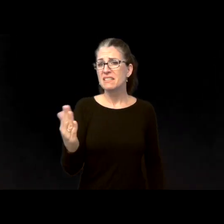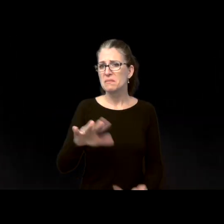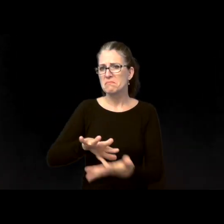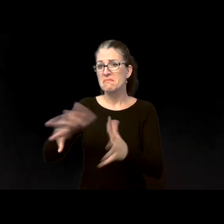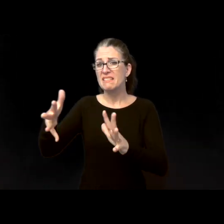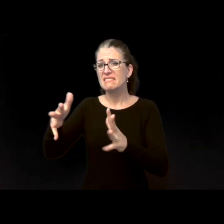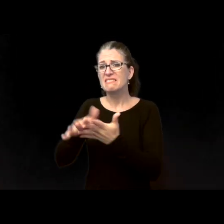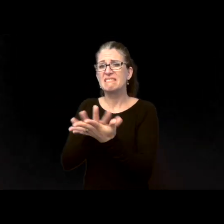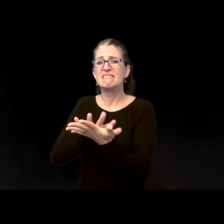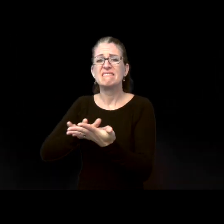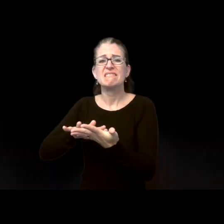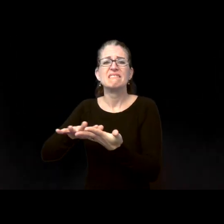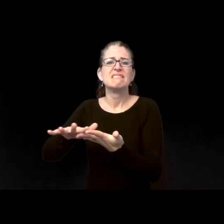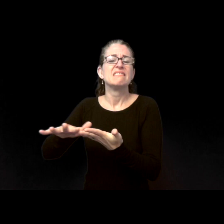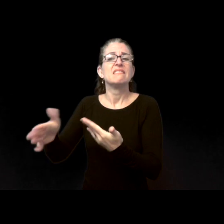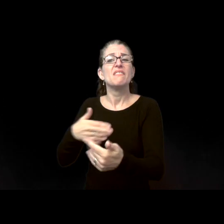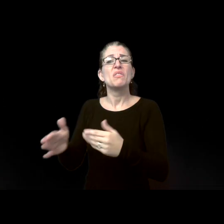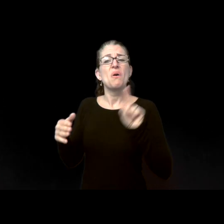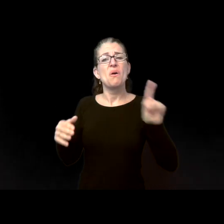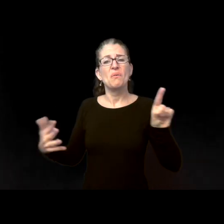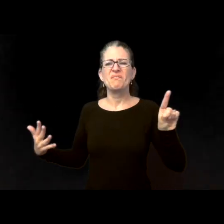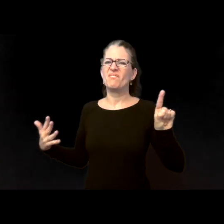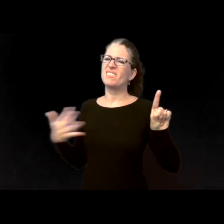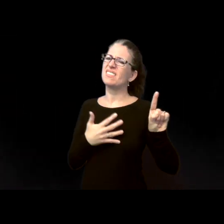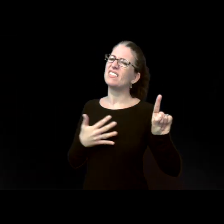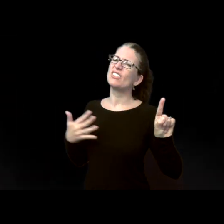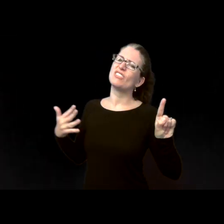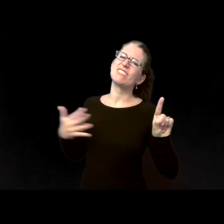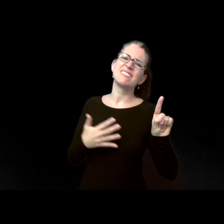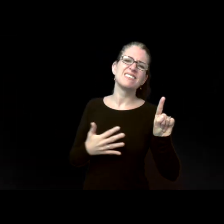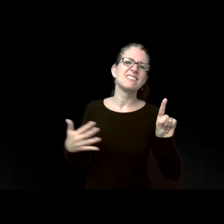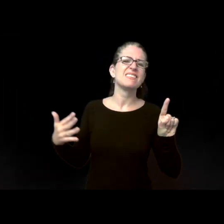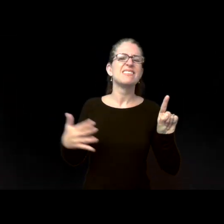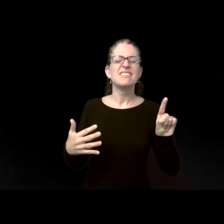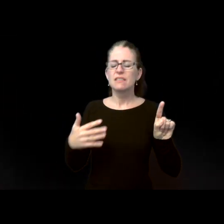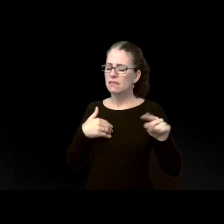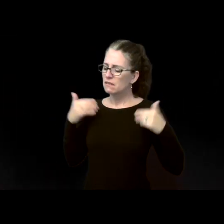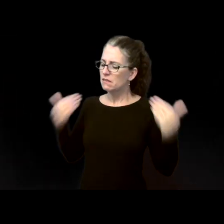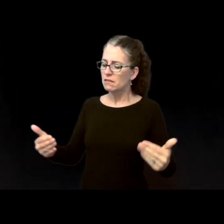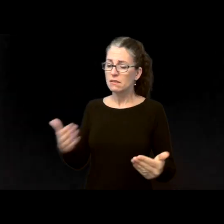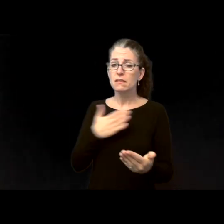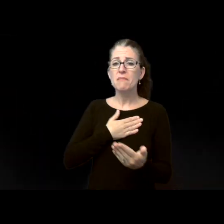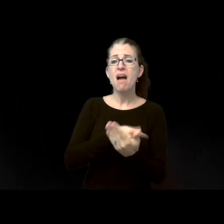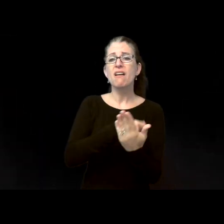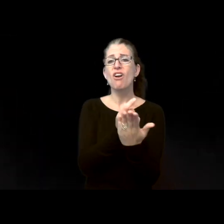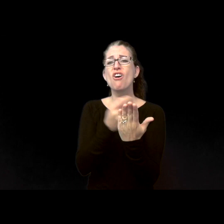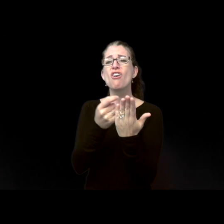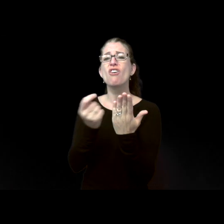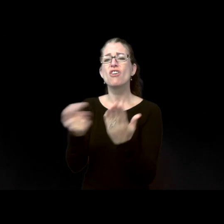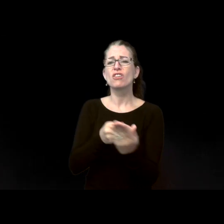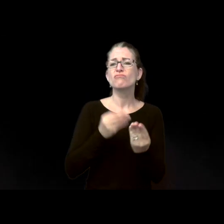mess. And even though I fear it, I'm playing all